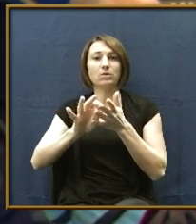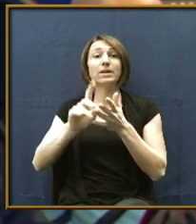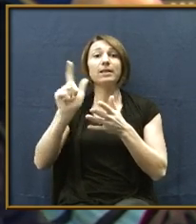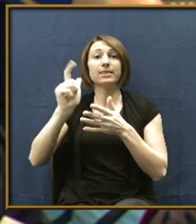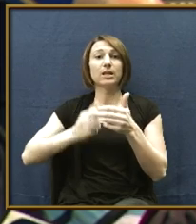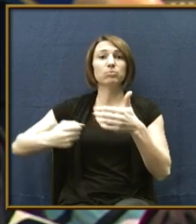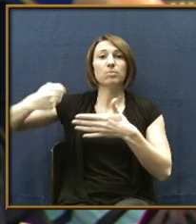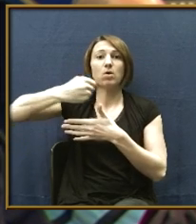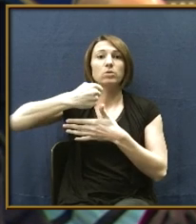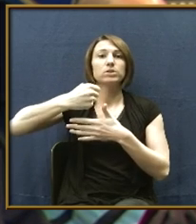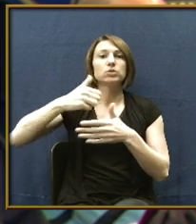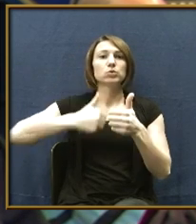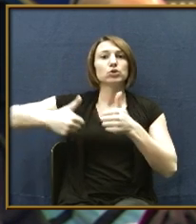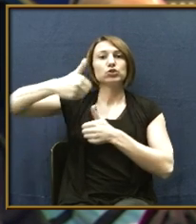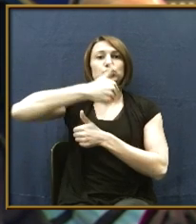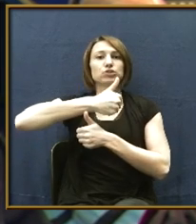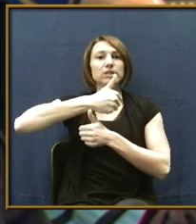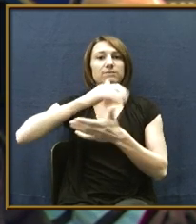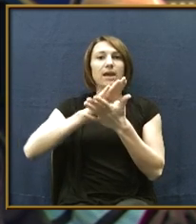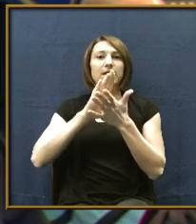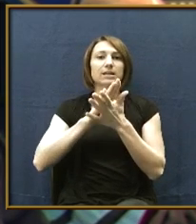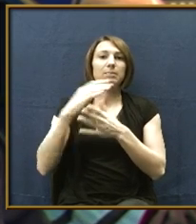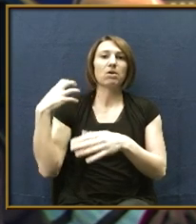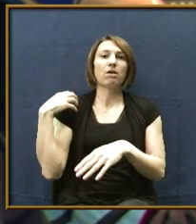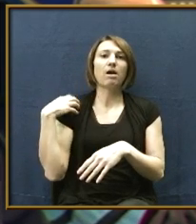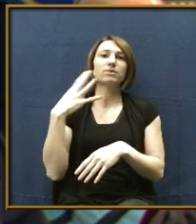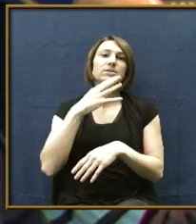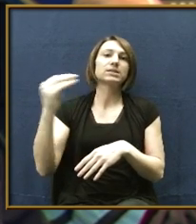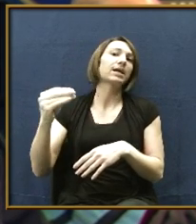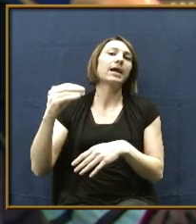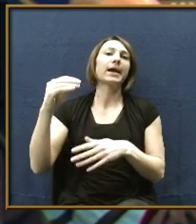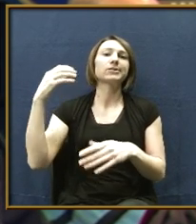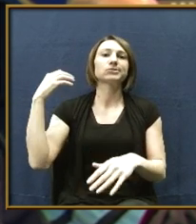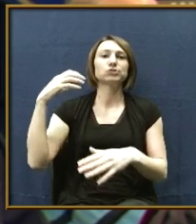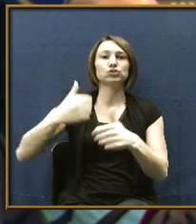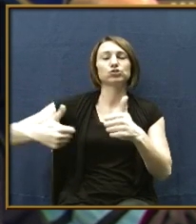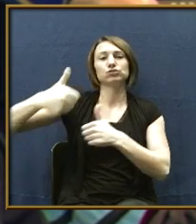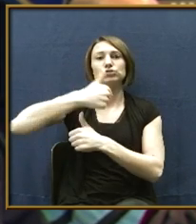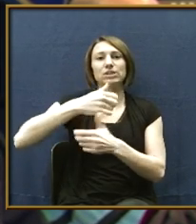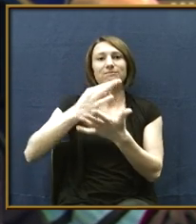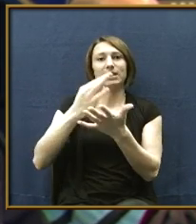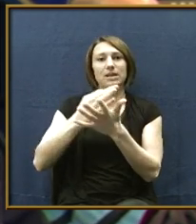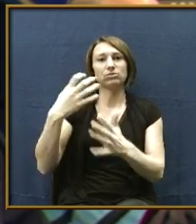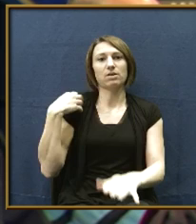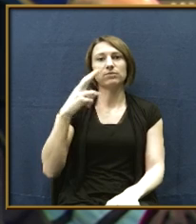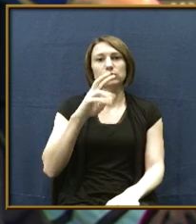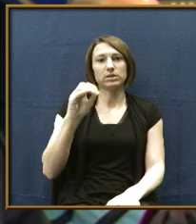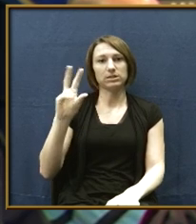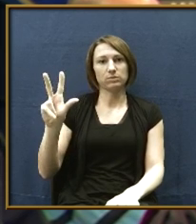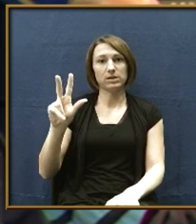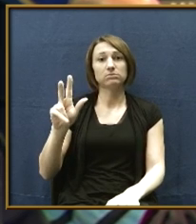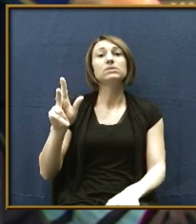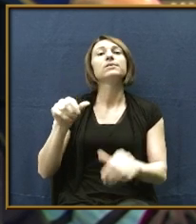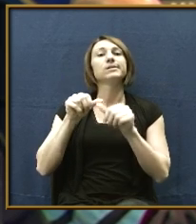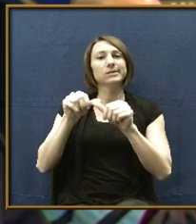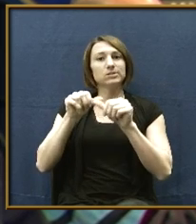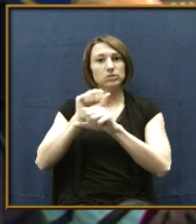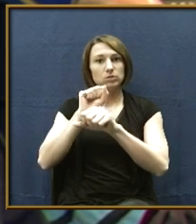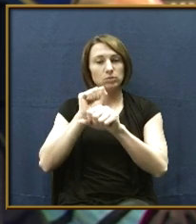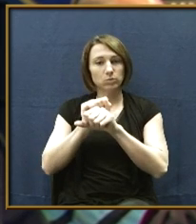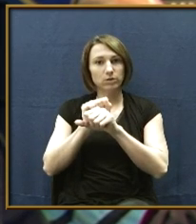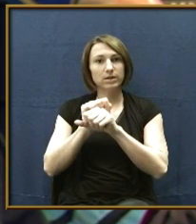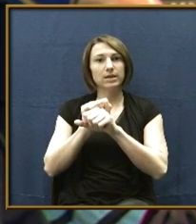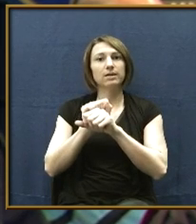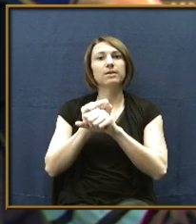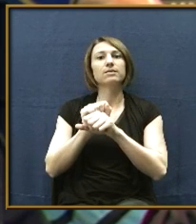to Chief Academic Officer and Chief Financial Officer in 2003. He served in that capacity until being named President